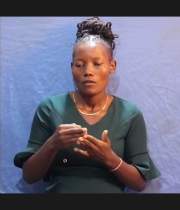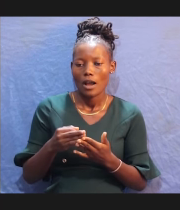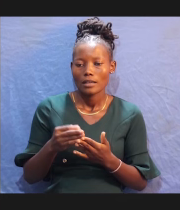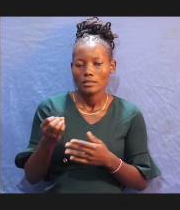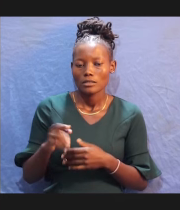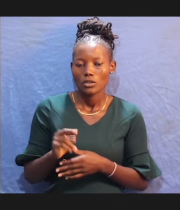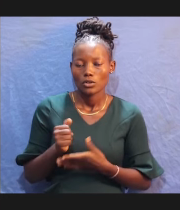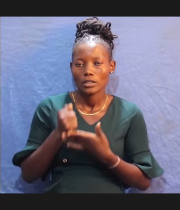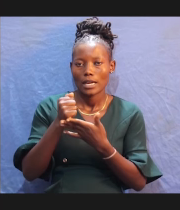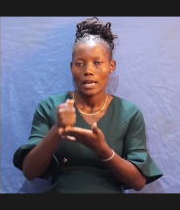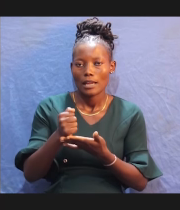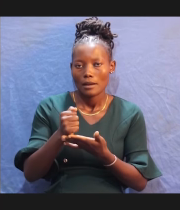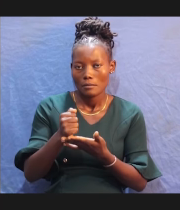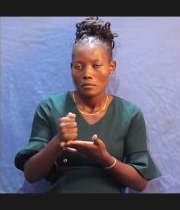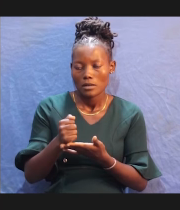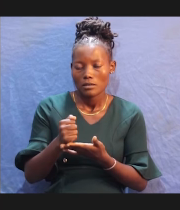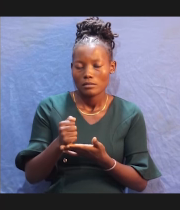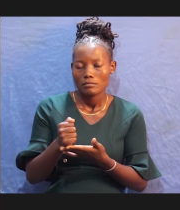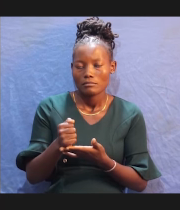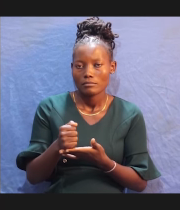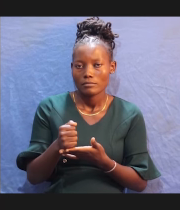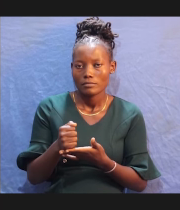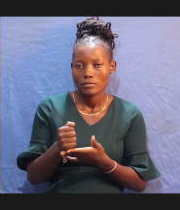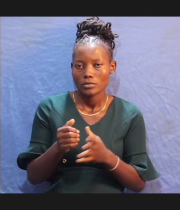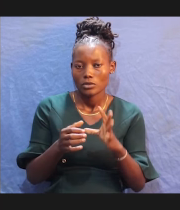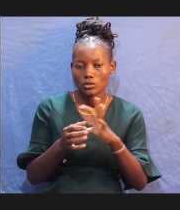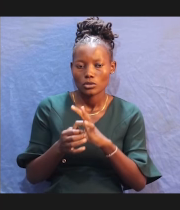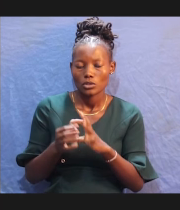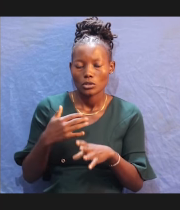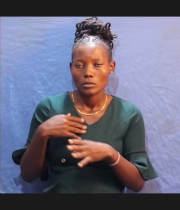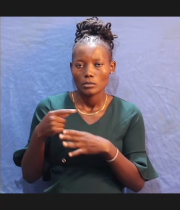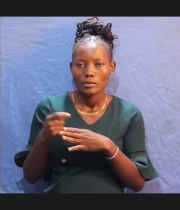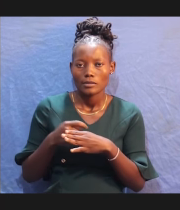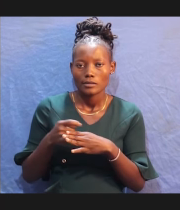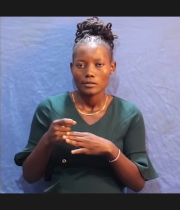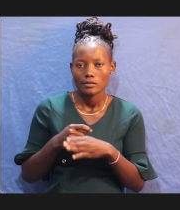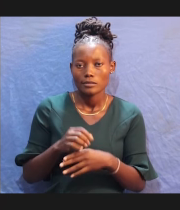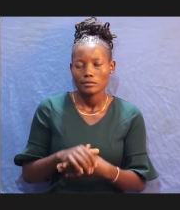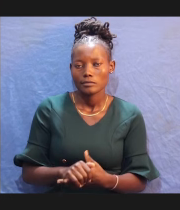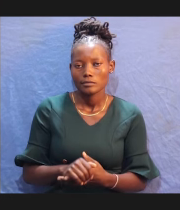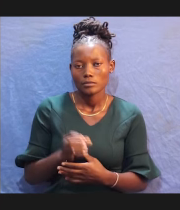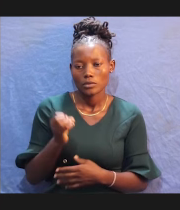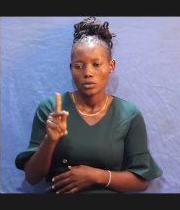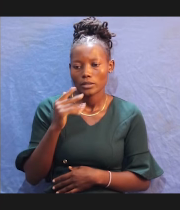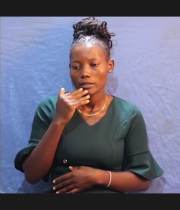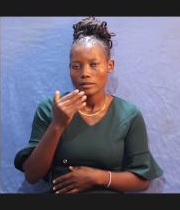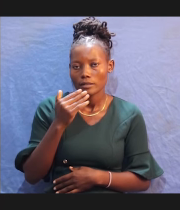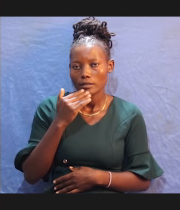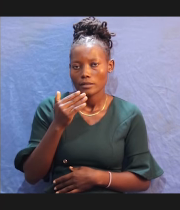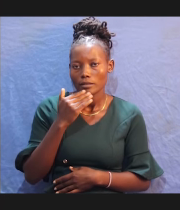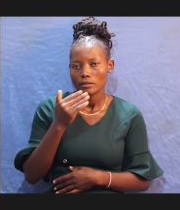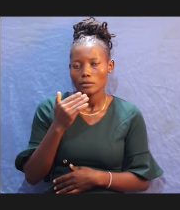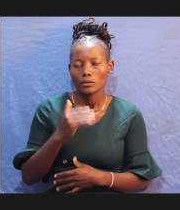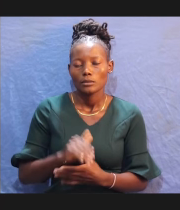support to help them to join my training. Okay, thank you very